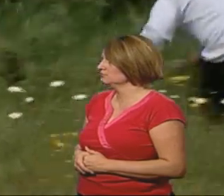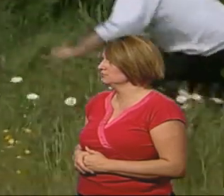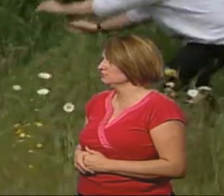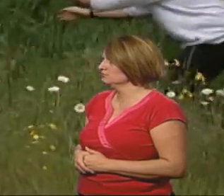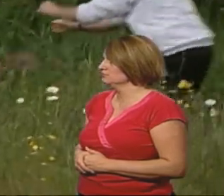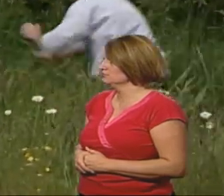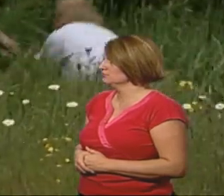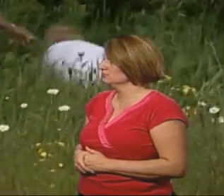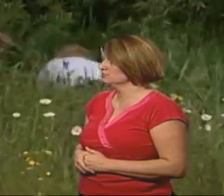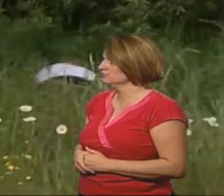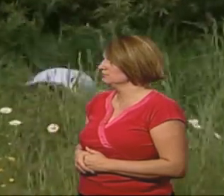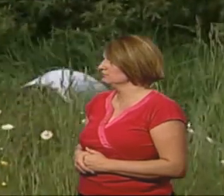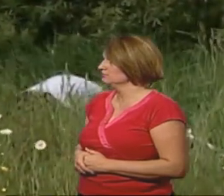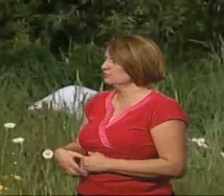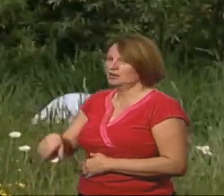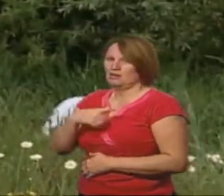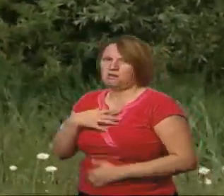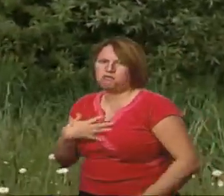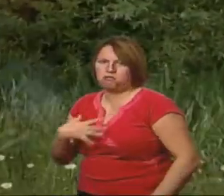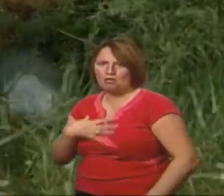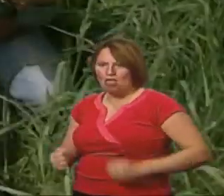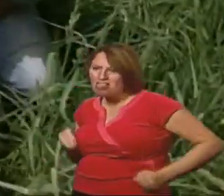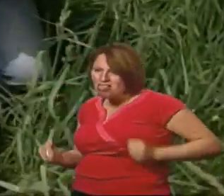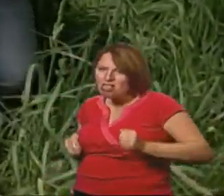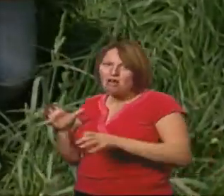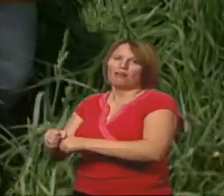What a bodge up, Malky. We're getting old, boy.